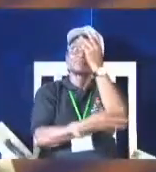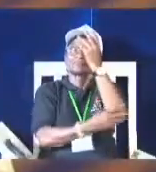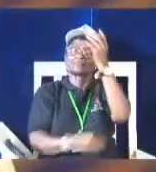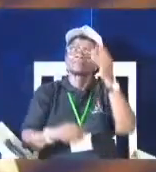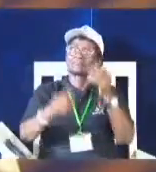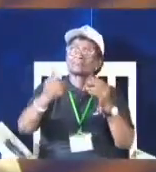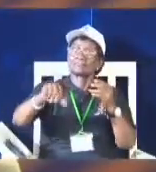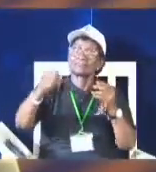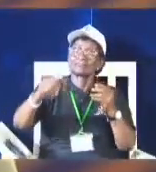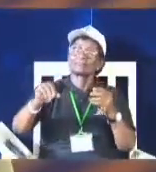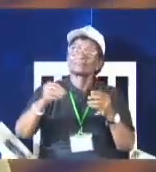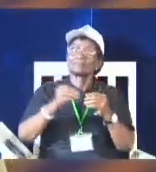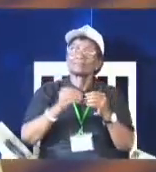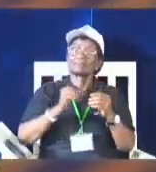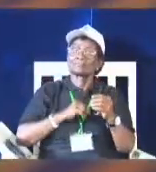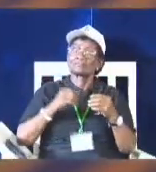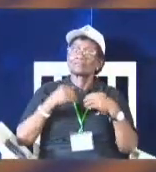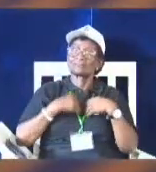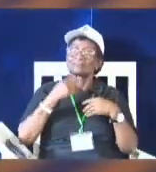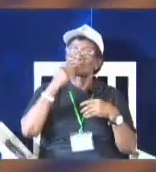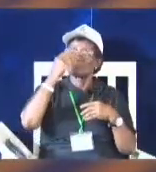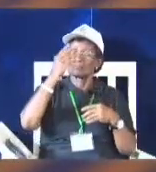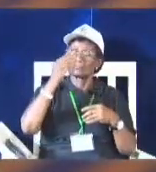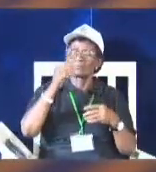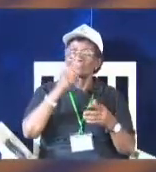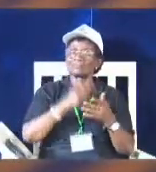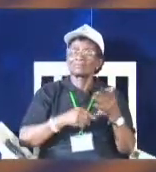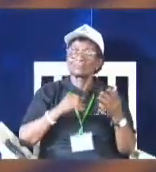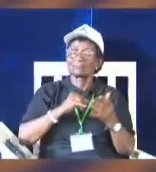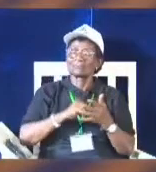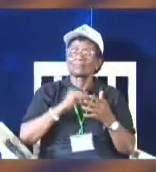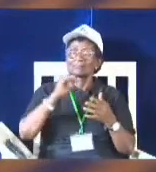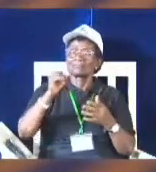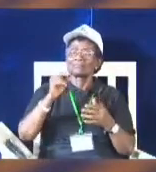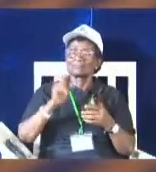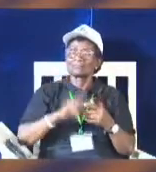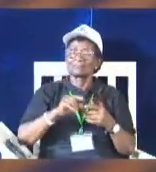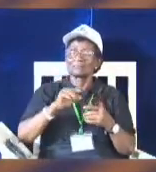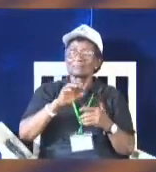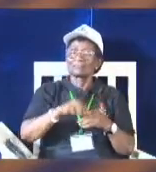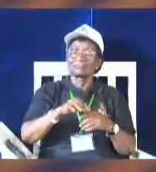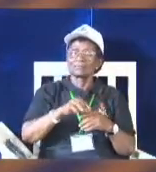I have known what it is to walk barefooted